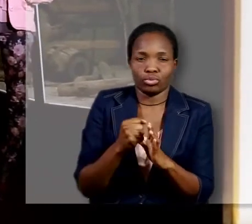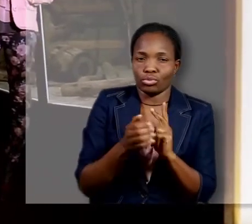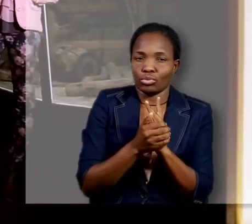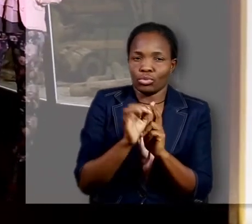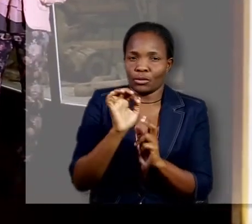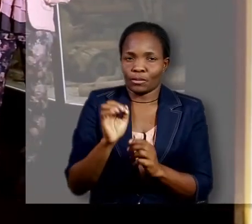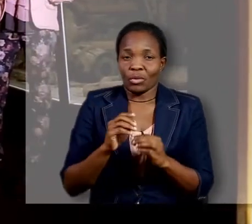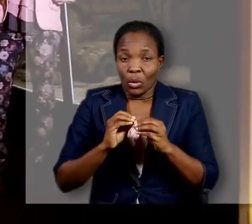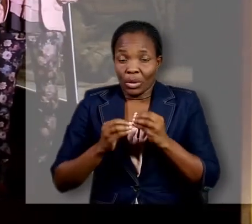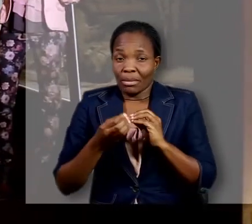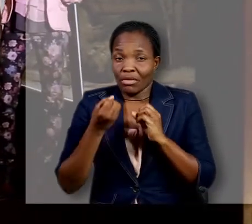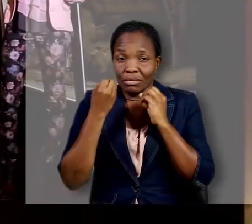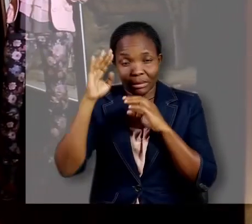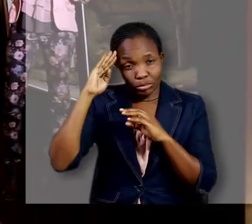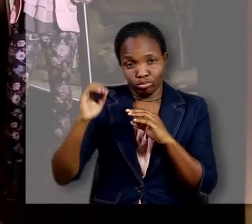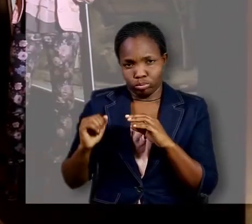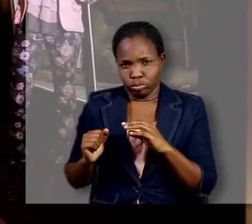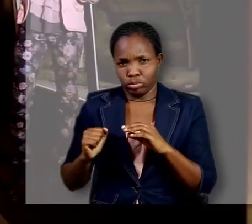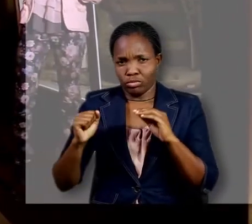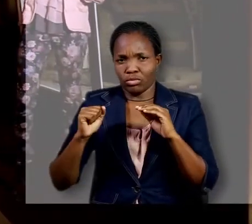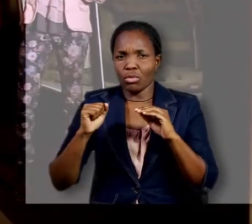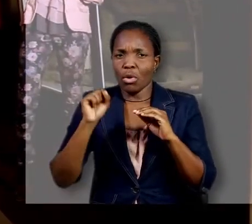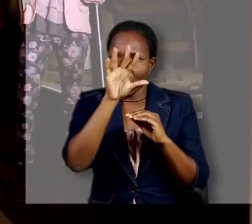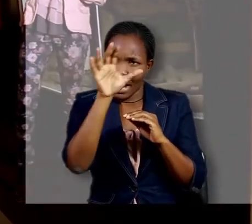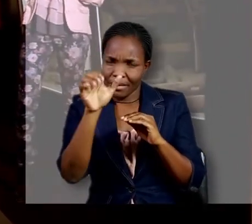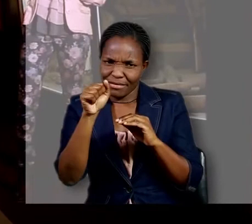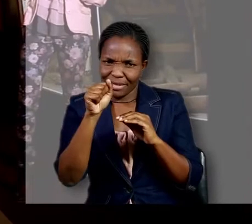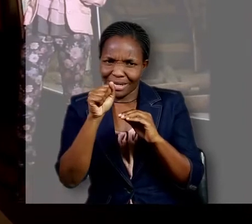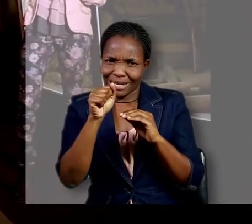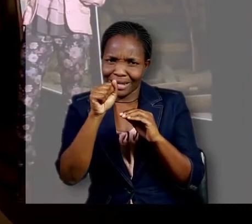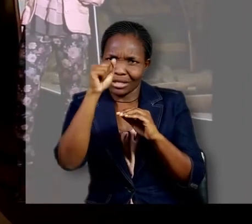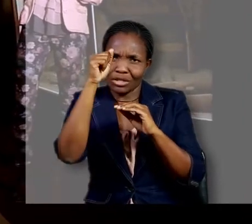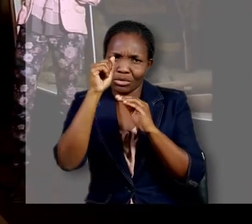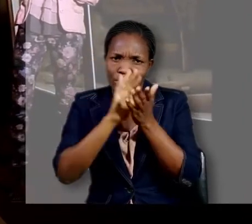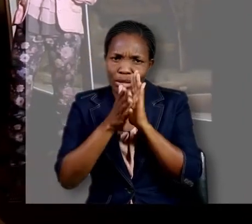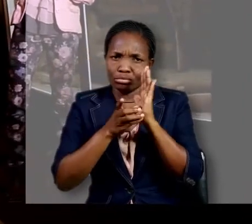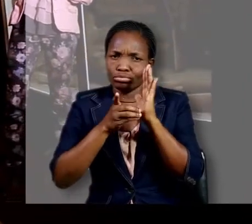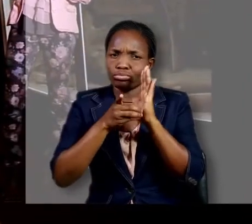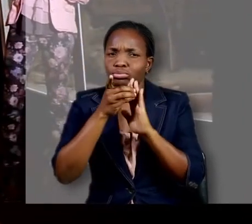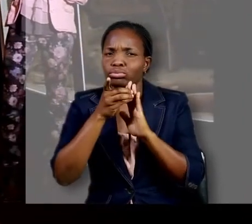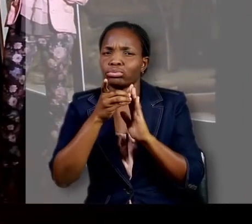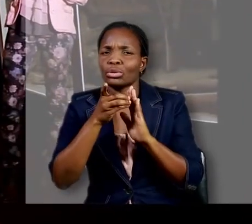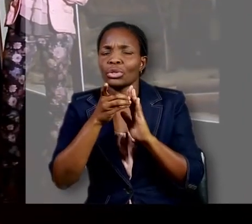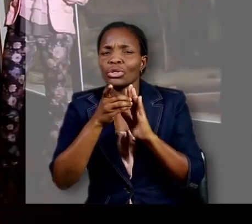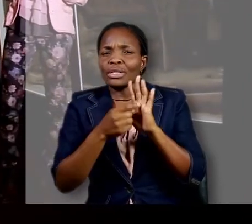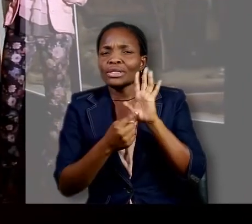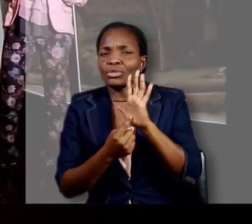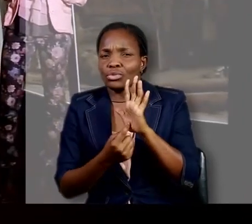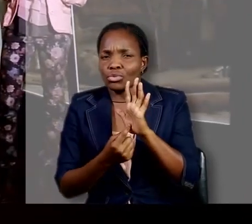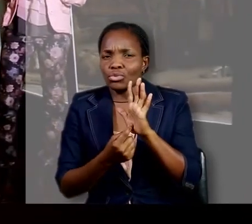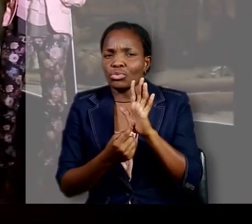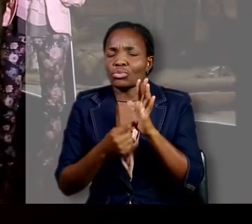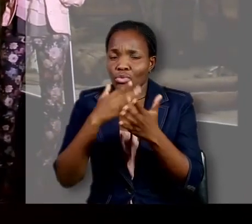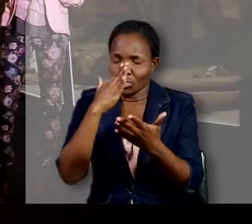in the recent past, which points to a definite drop in authoritarian regimes and towards a more democratic future for